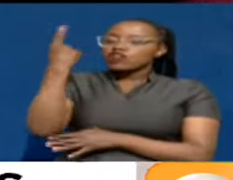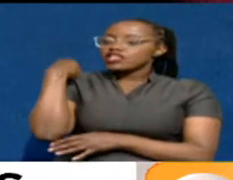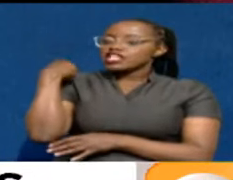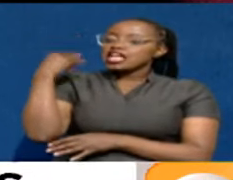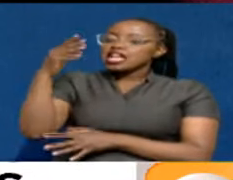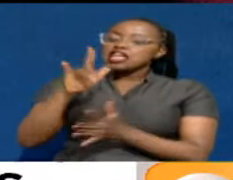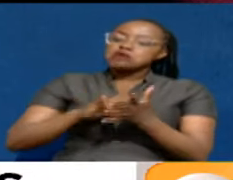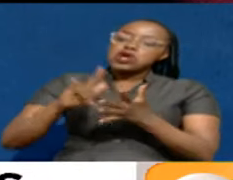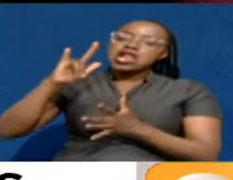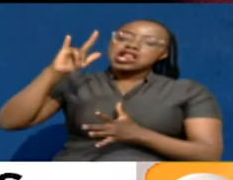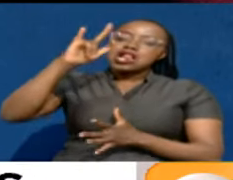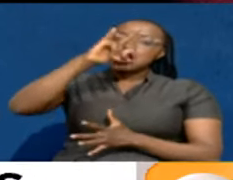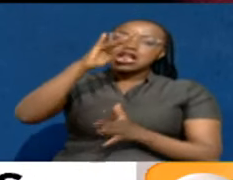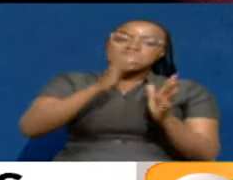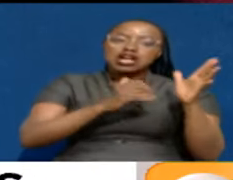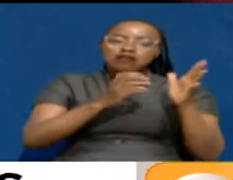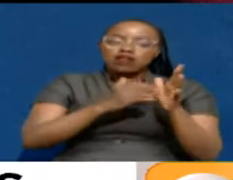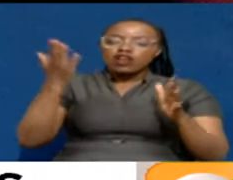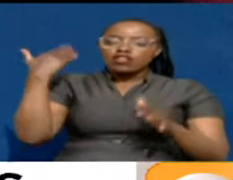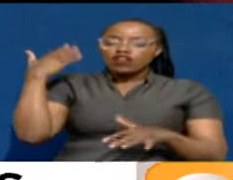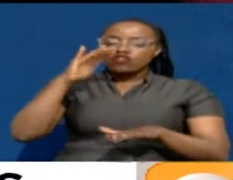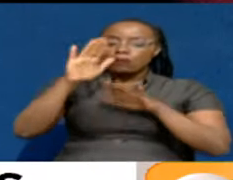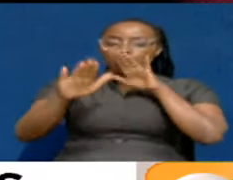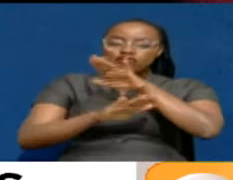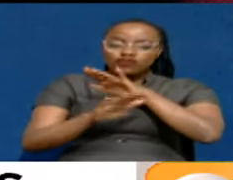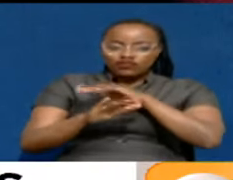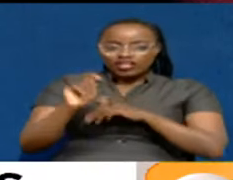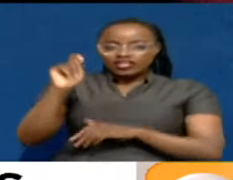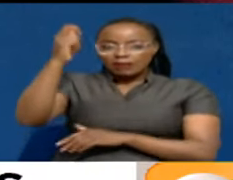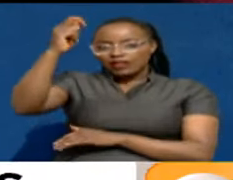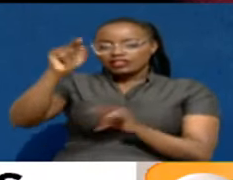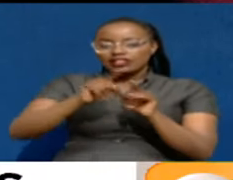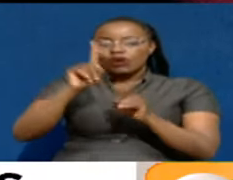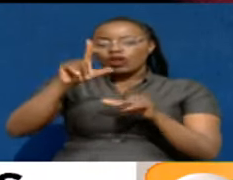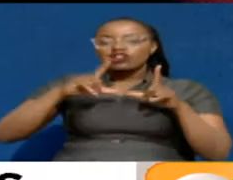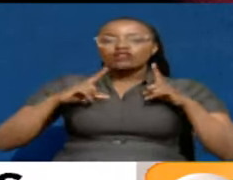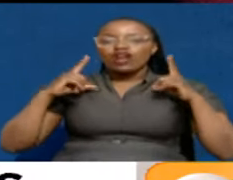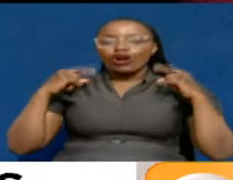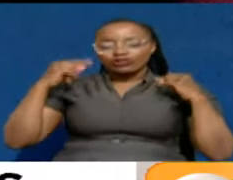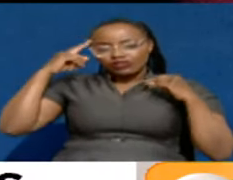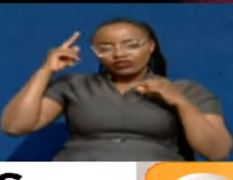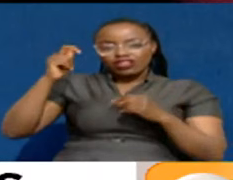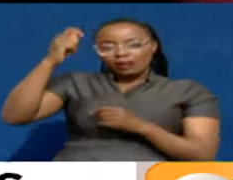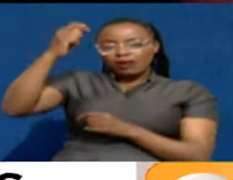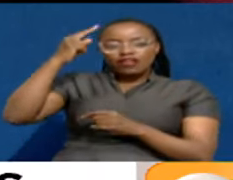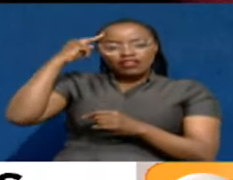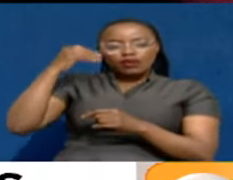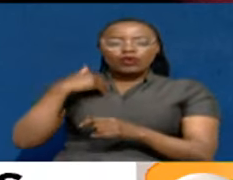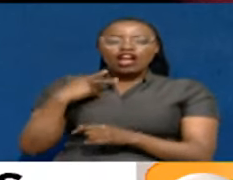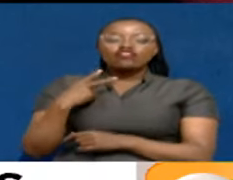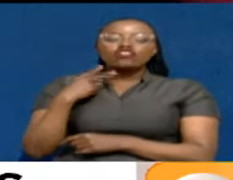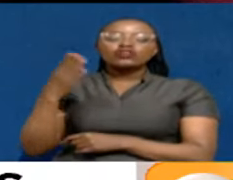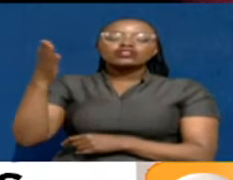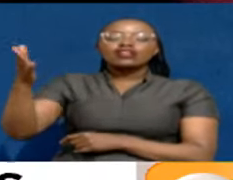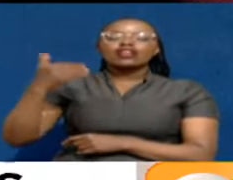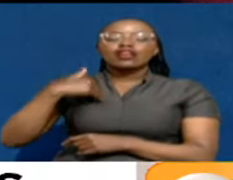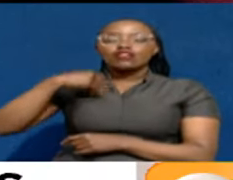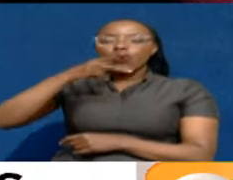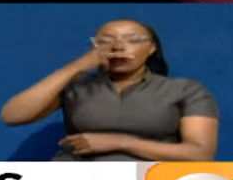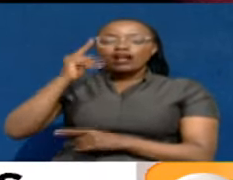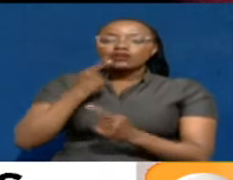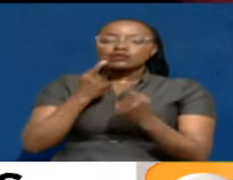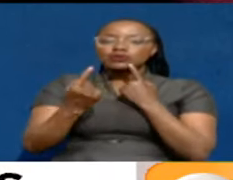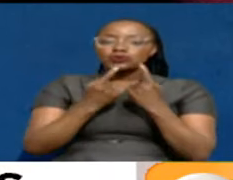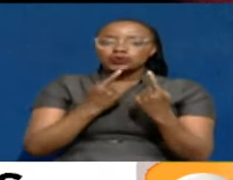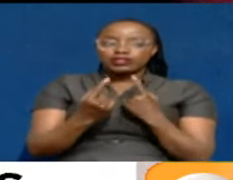yesterday, former vice president, to one of the hosts of the president. I think we do have a soundbite of him